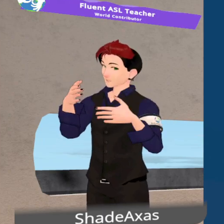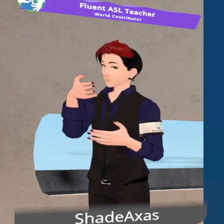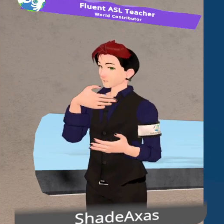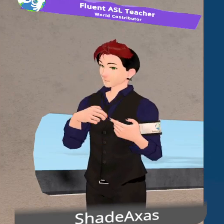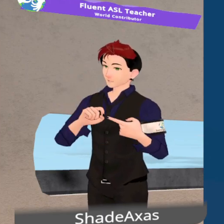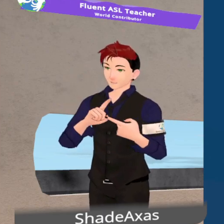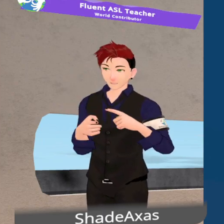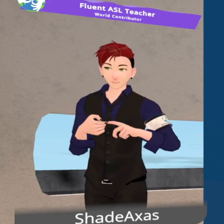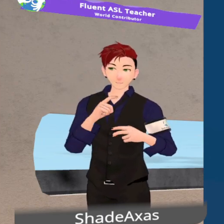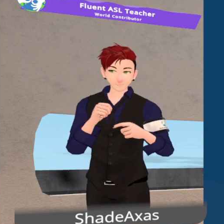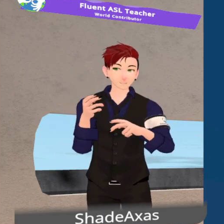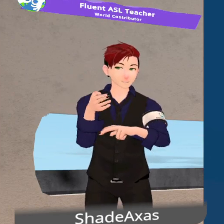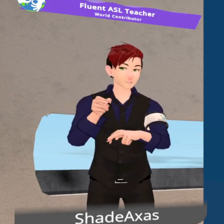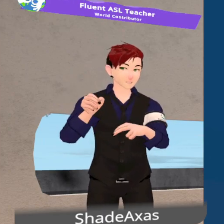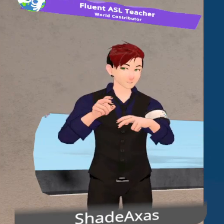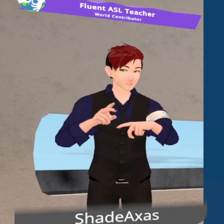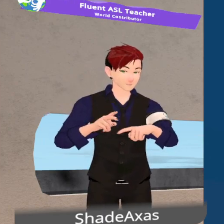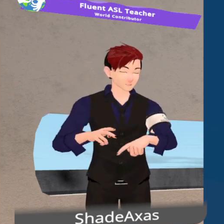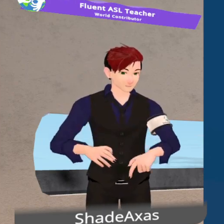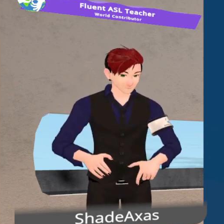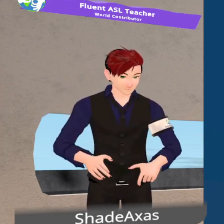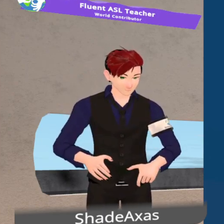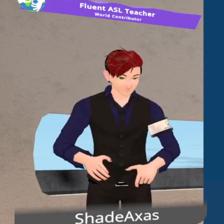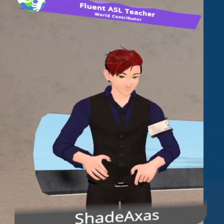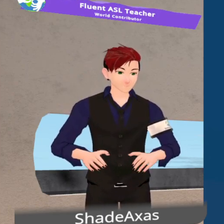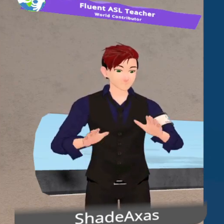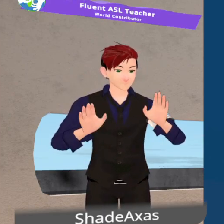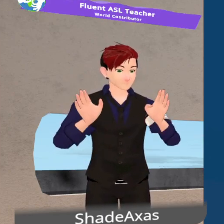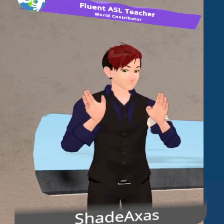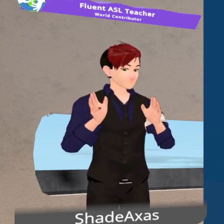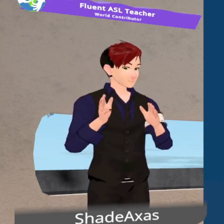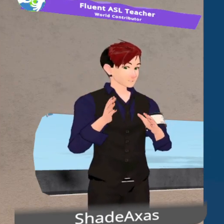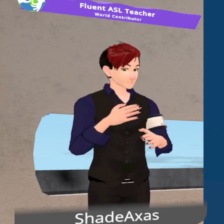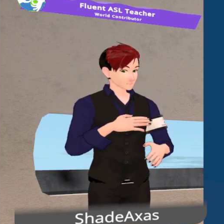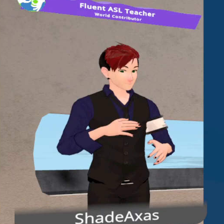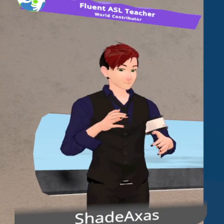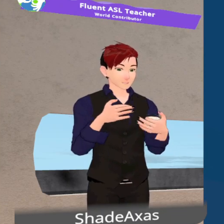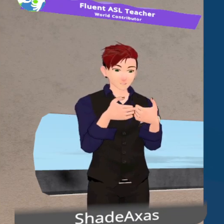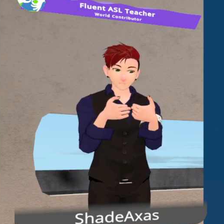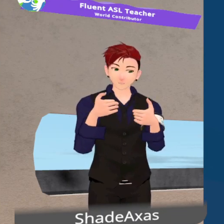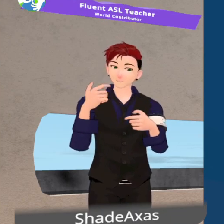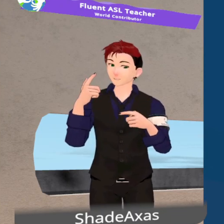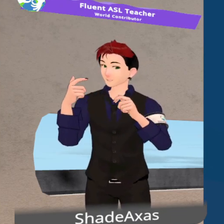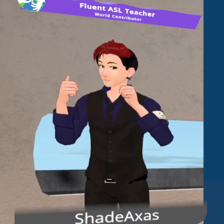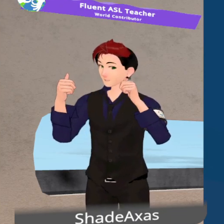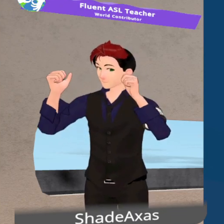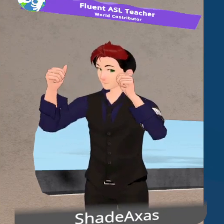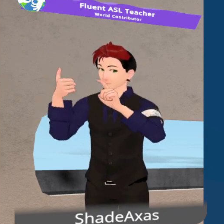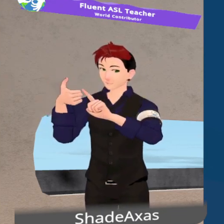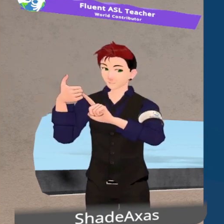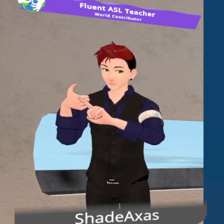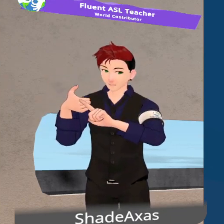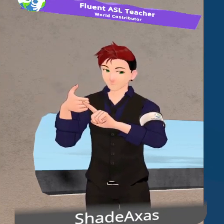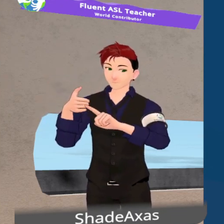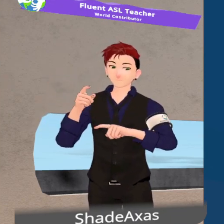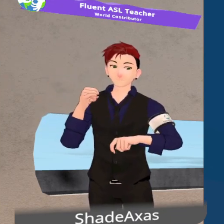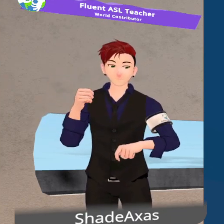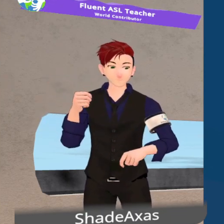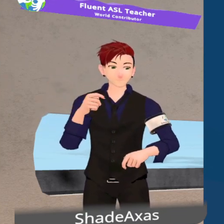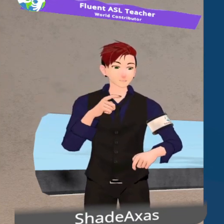then you can go and hang out with your friends and actually use that vocabulary. So just please refrain from